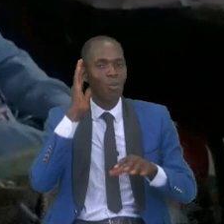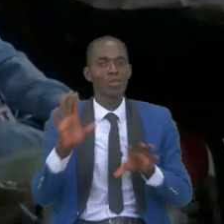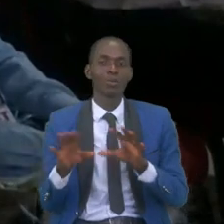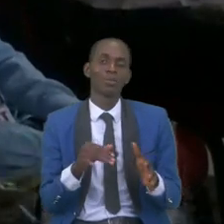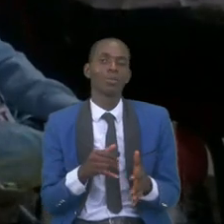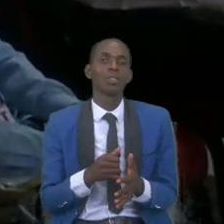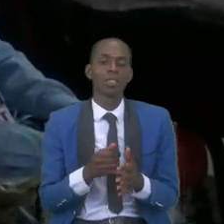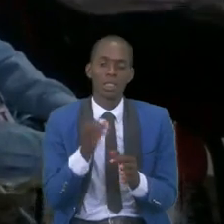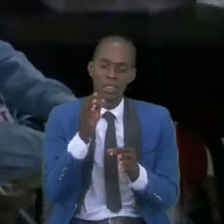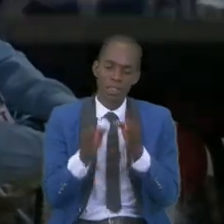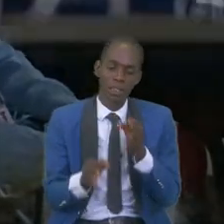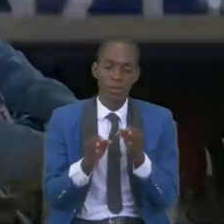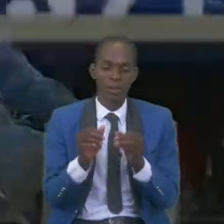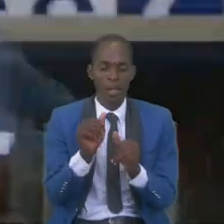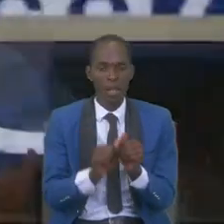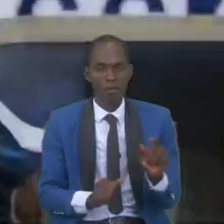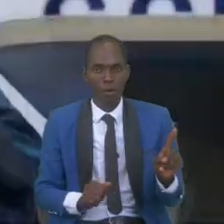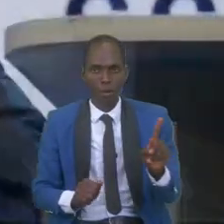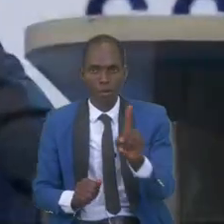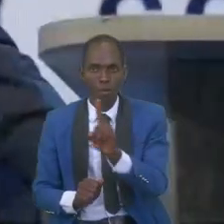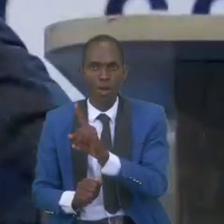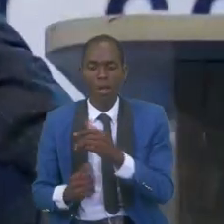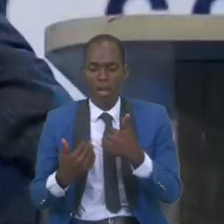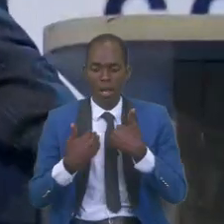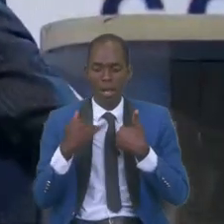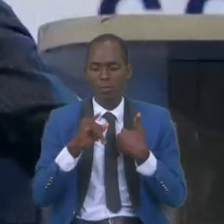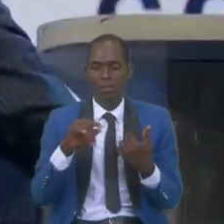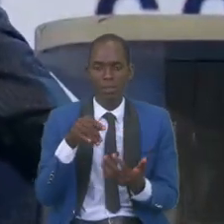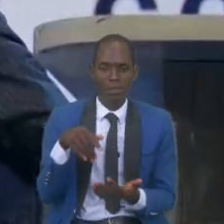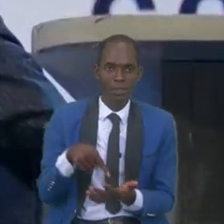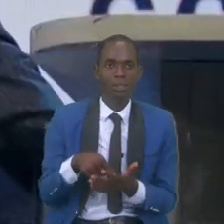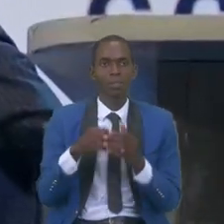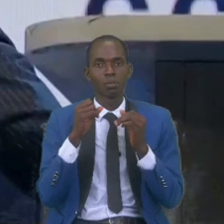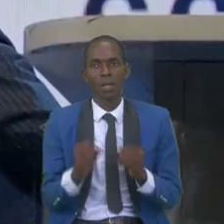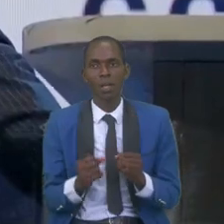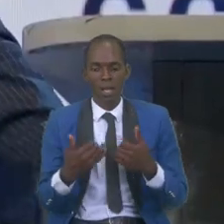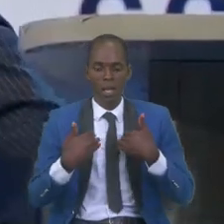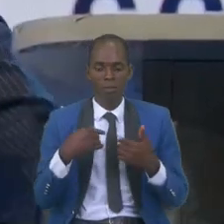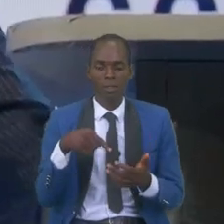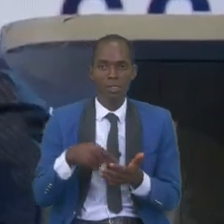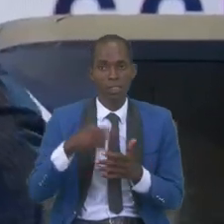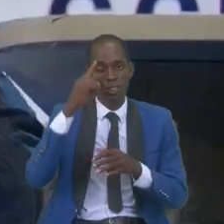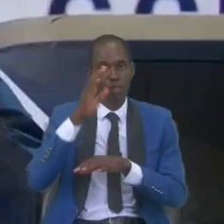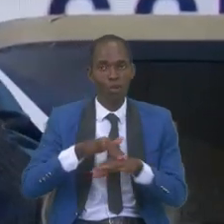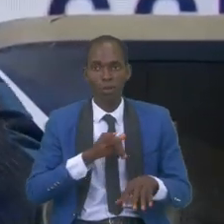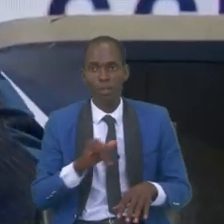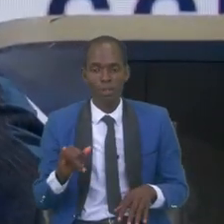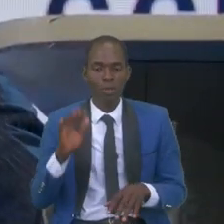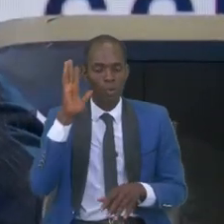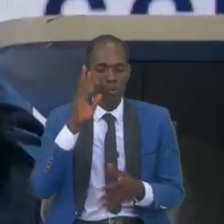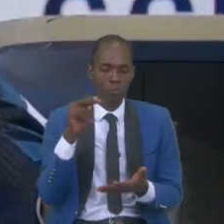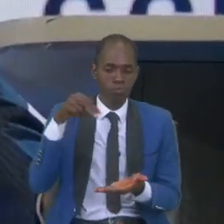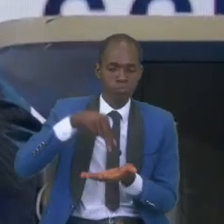If everyone having this power, having this calling, will rise up and do